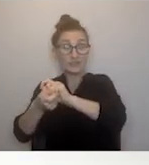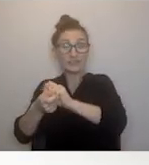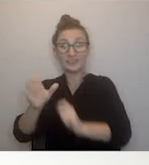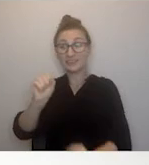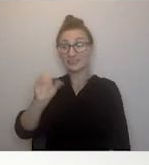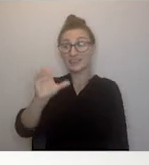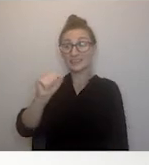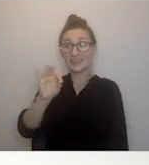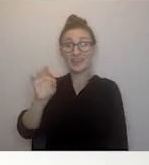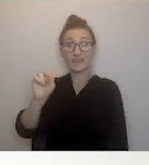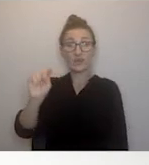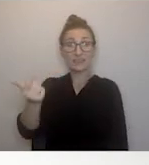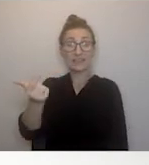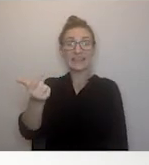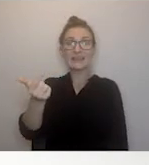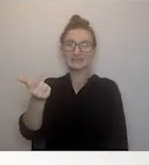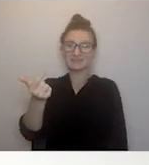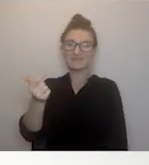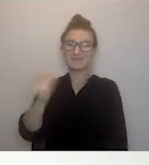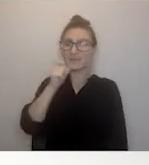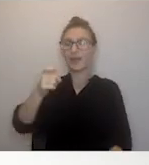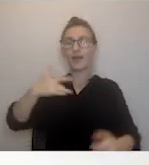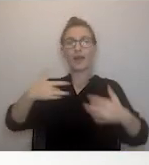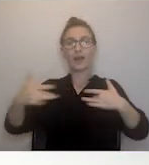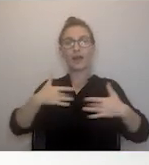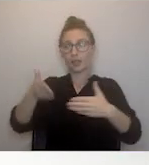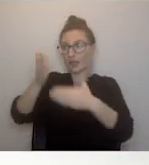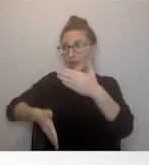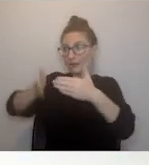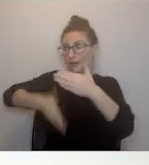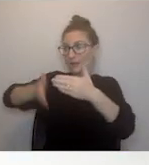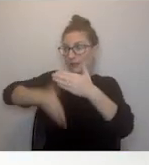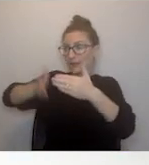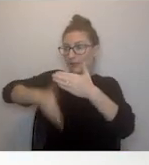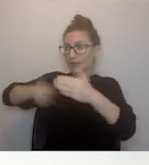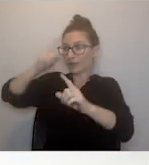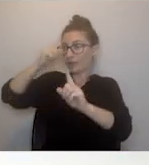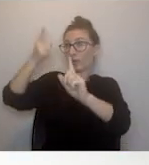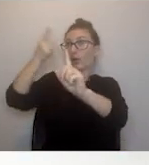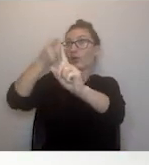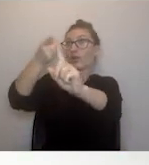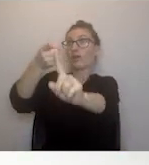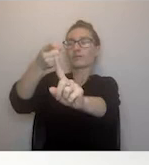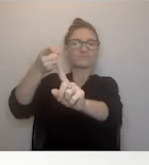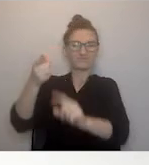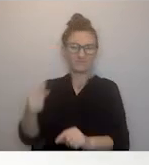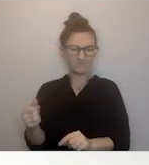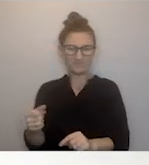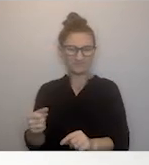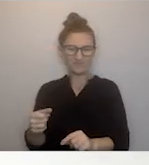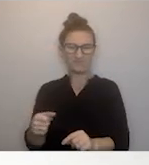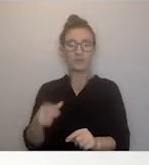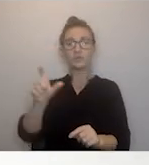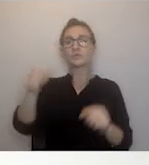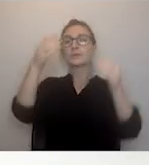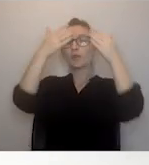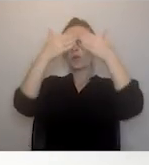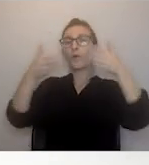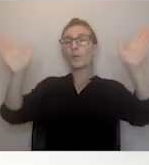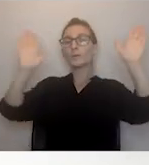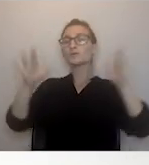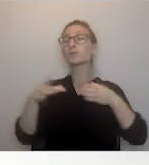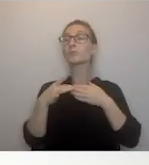we talked about modification and scaffolding. Not being so worried about getting to the product that you had in your mind at the beginning of the lesson,